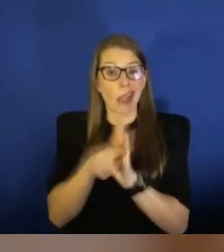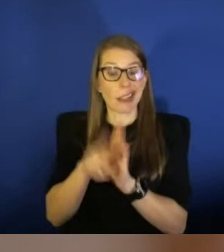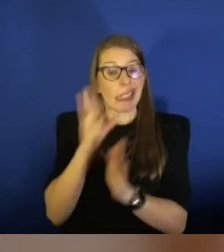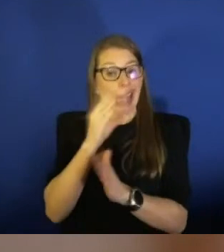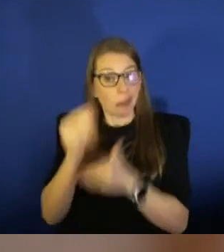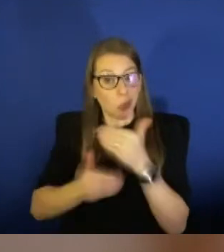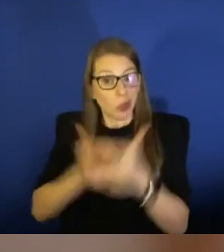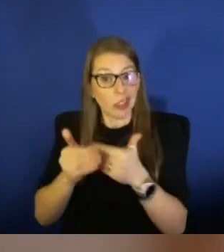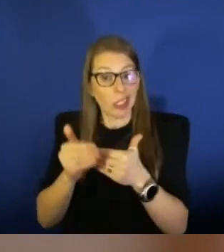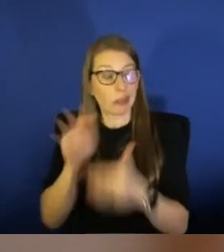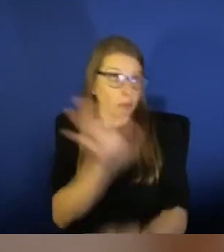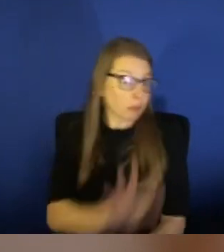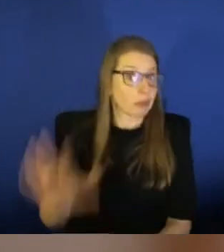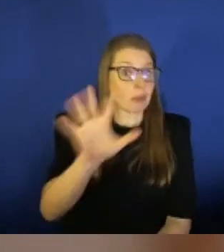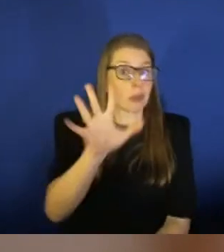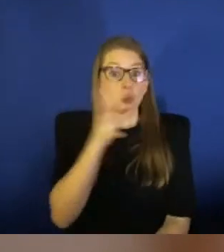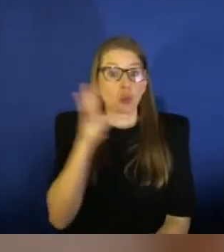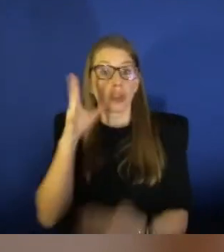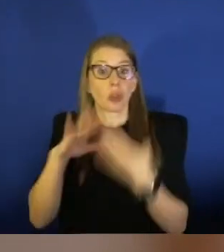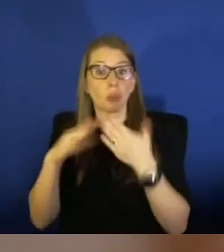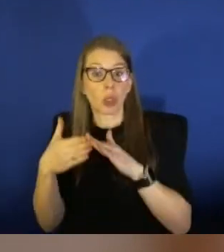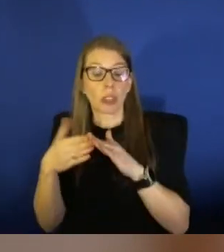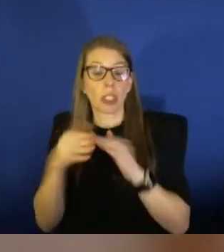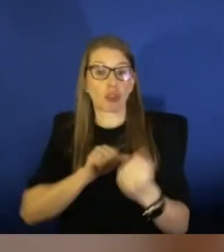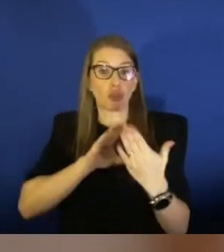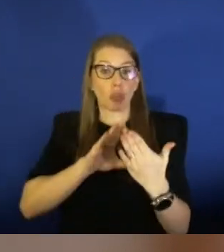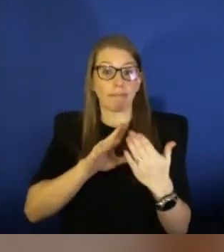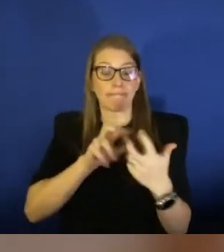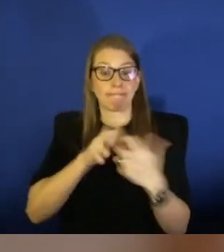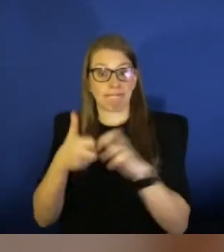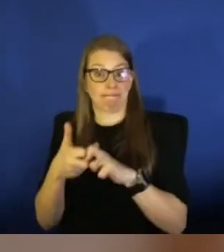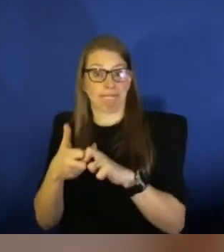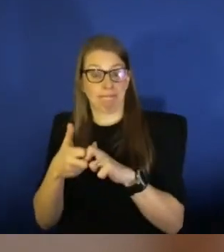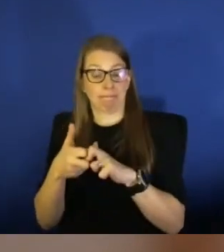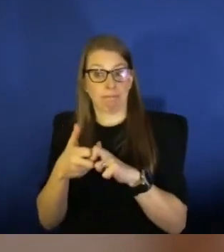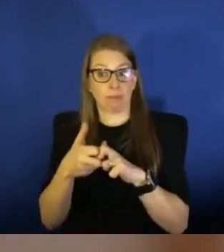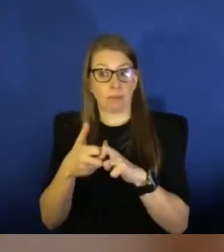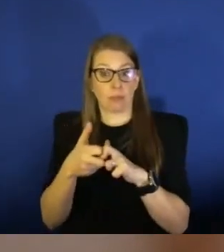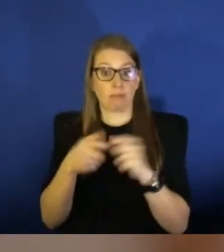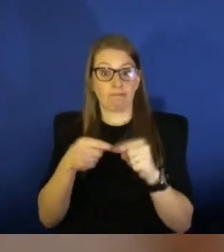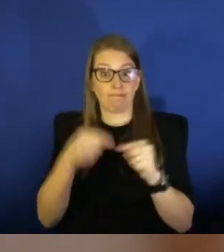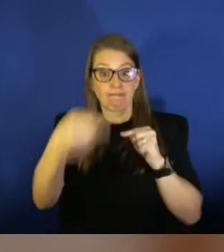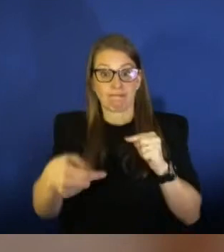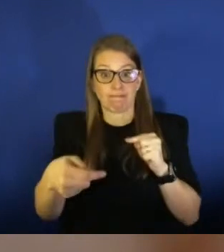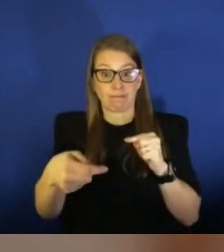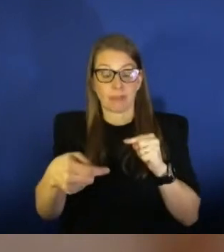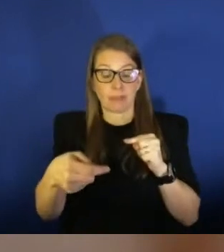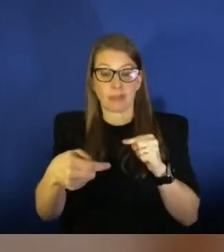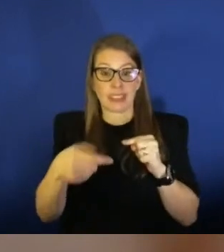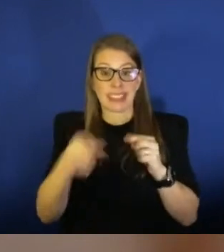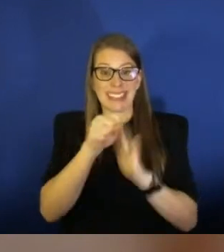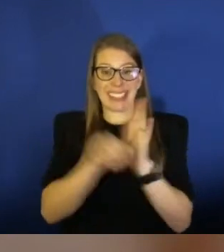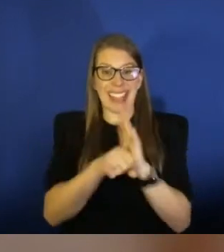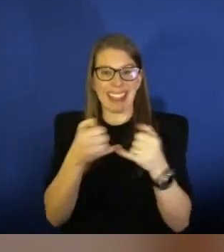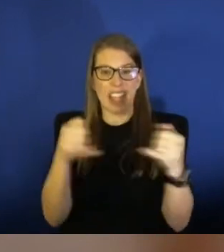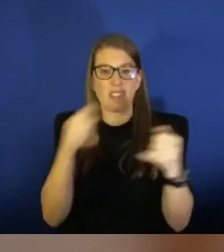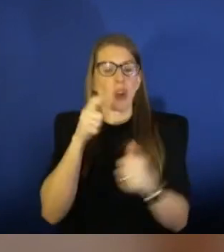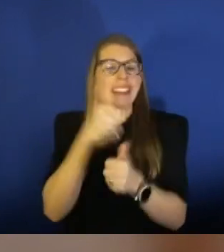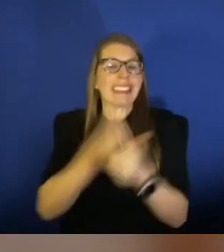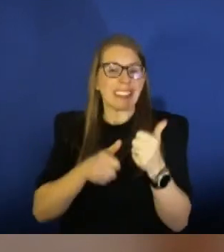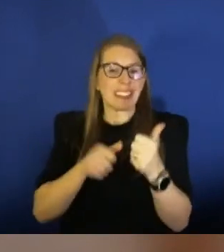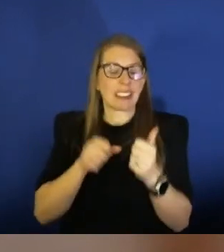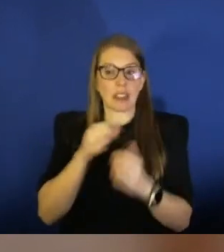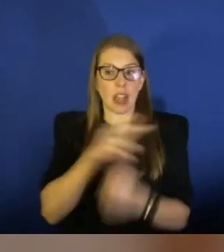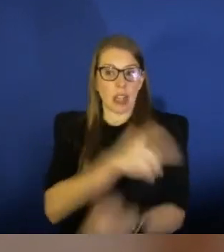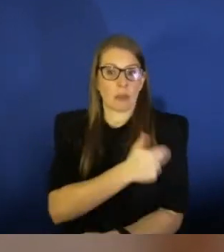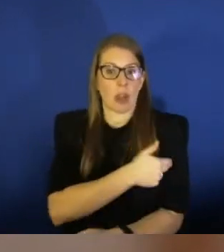across rural communities to address those issues across state lines for each hospital and the elements